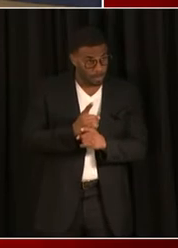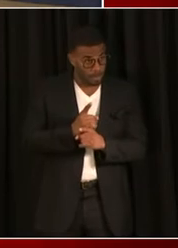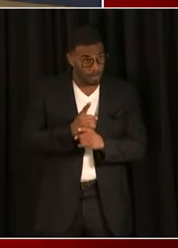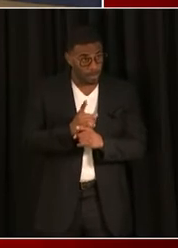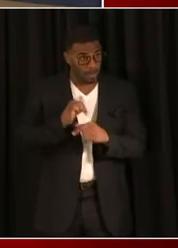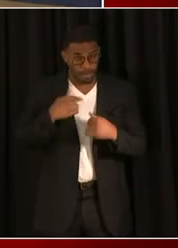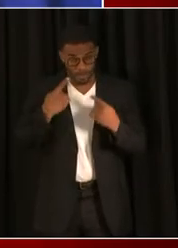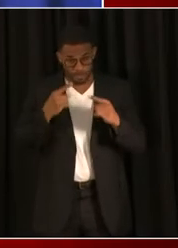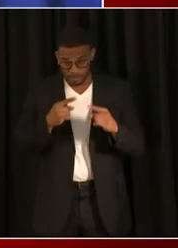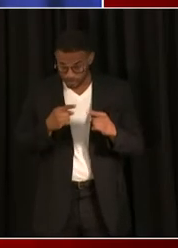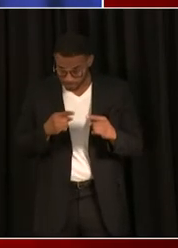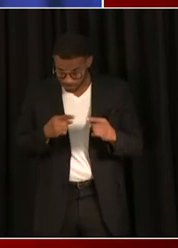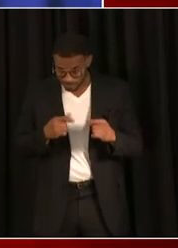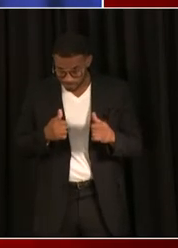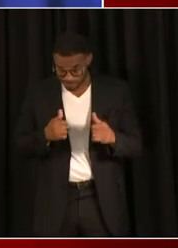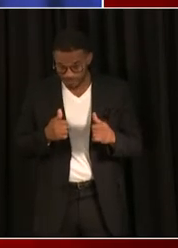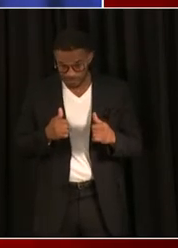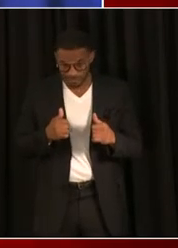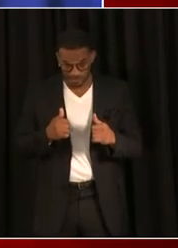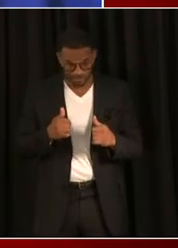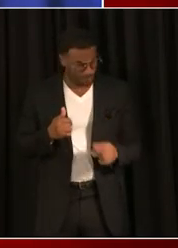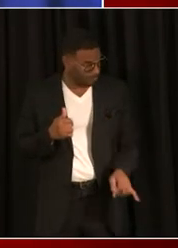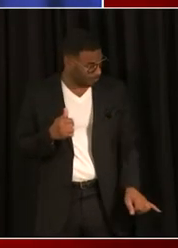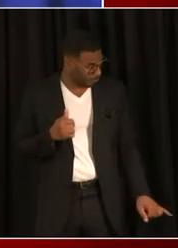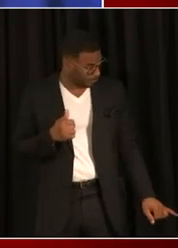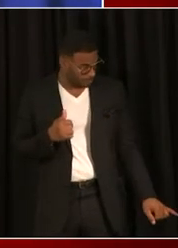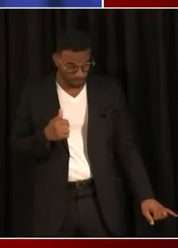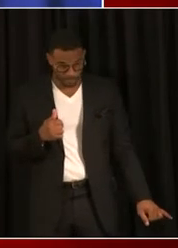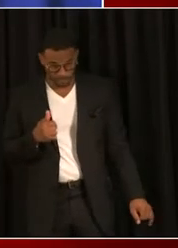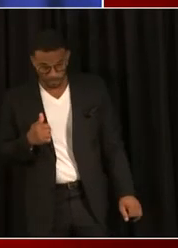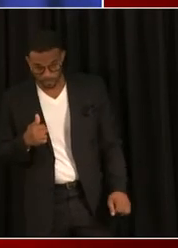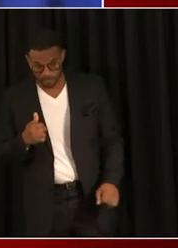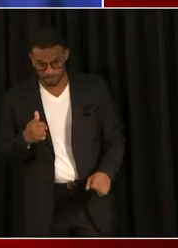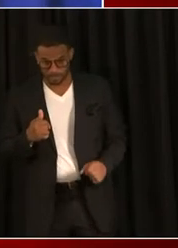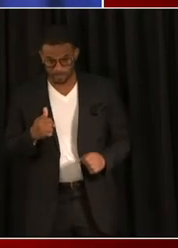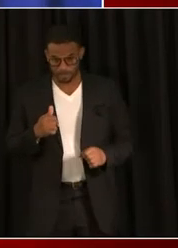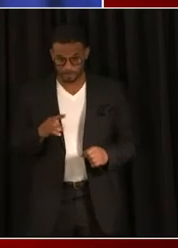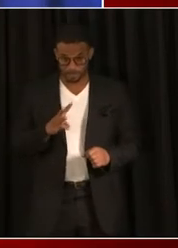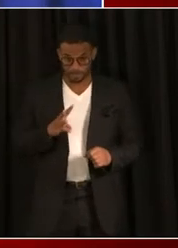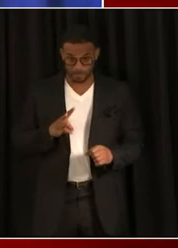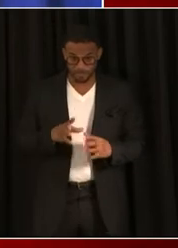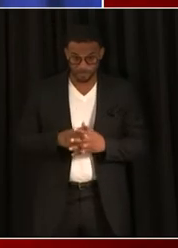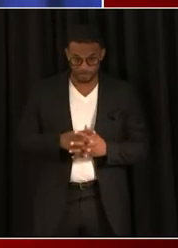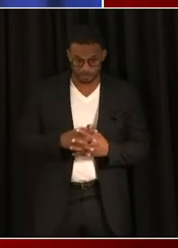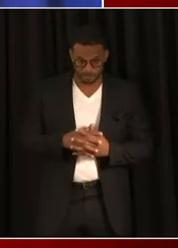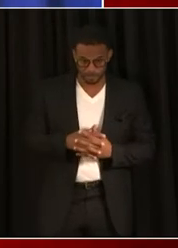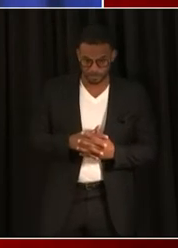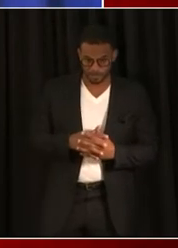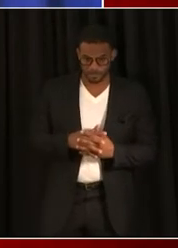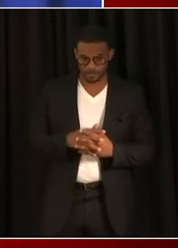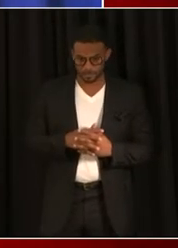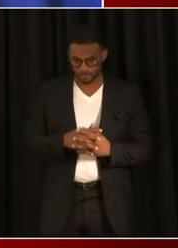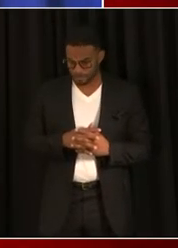before and have been successful. What's your advice to folks as they navigate the grant process?